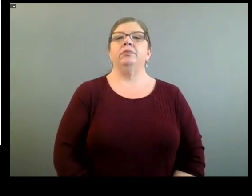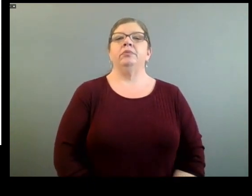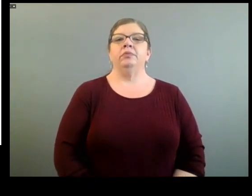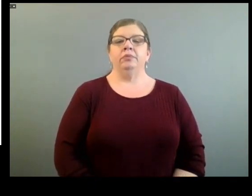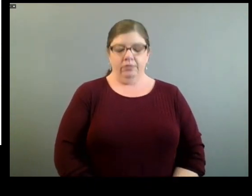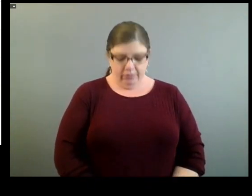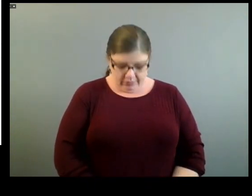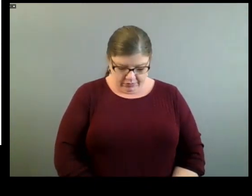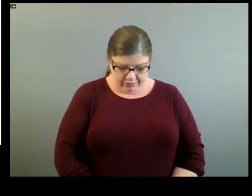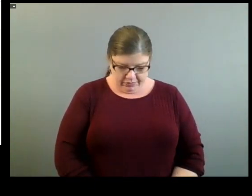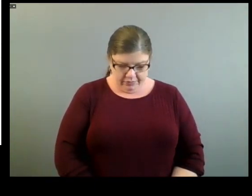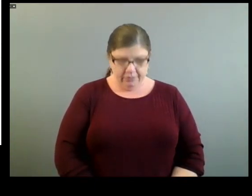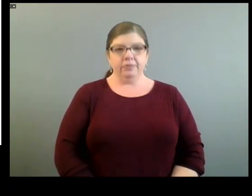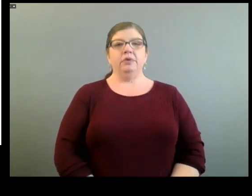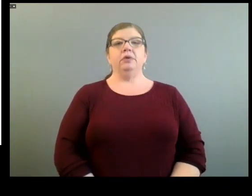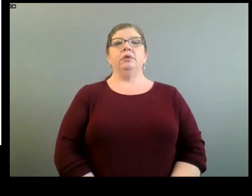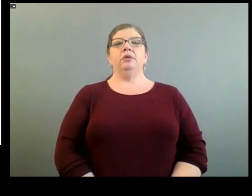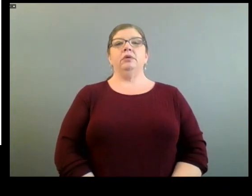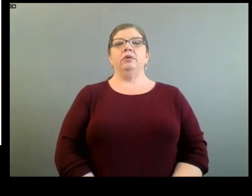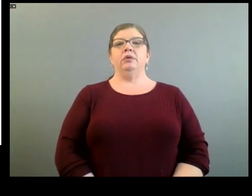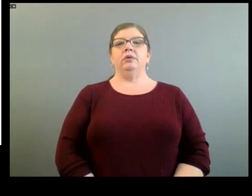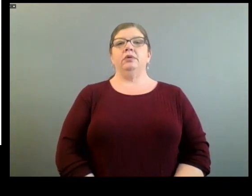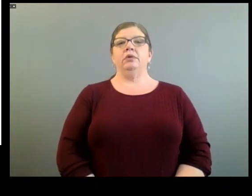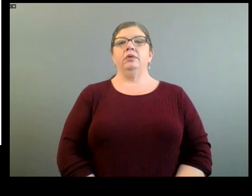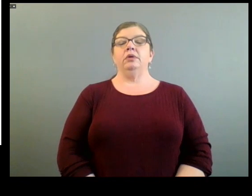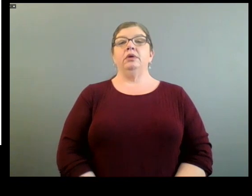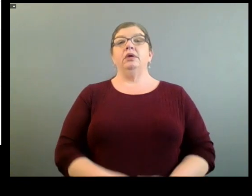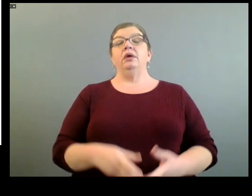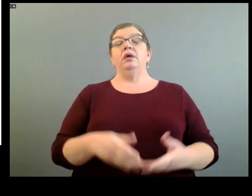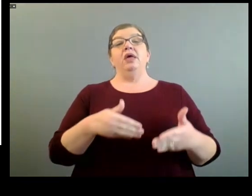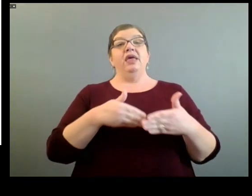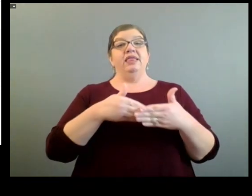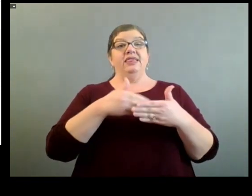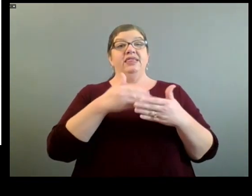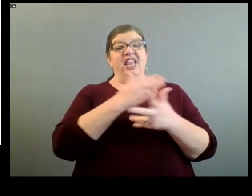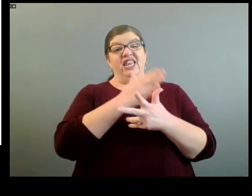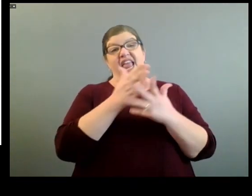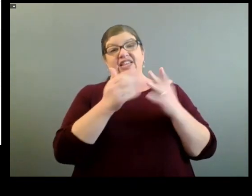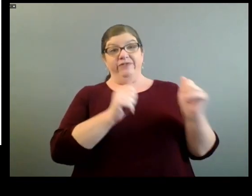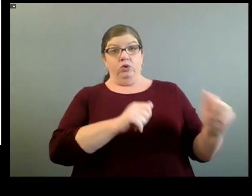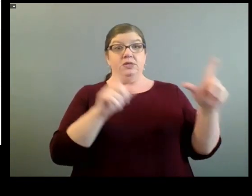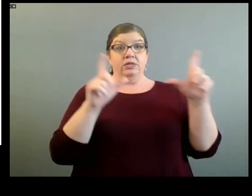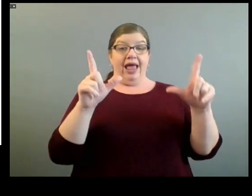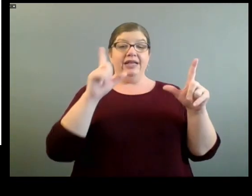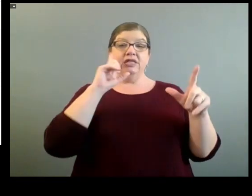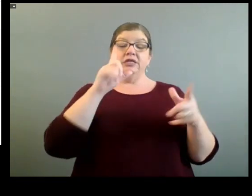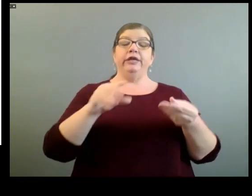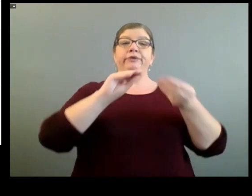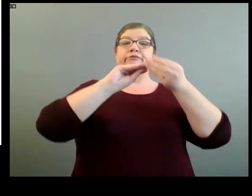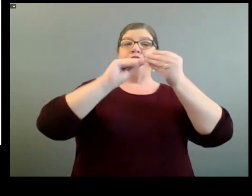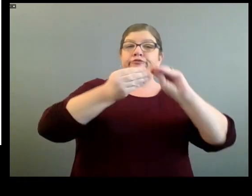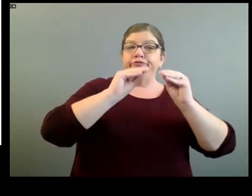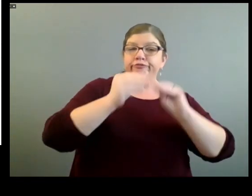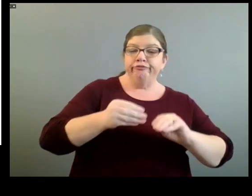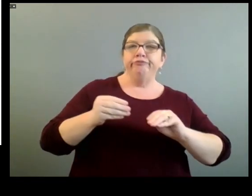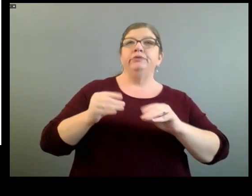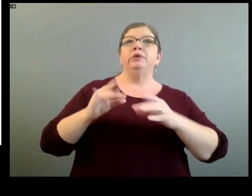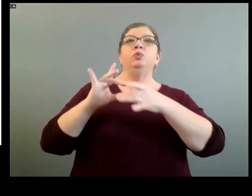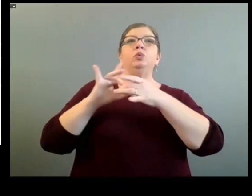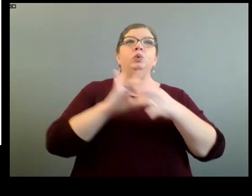I'd like to share with you the next few slides, the demographics